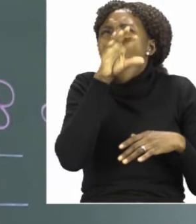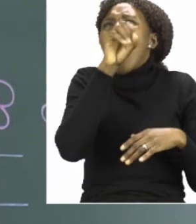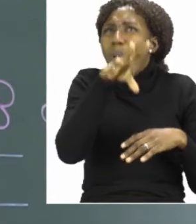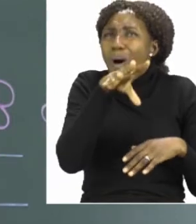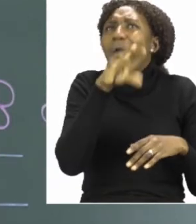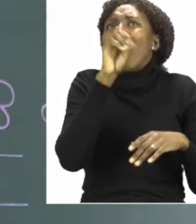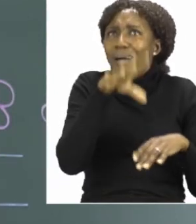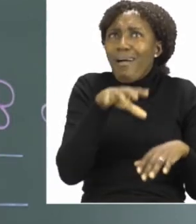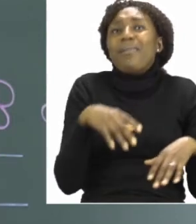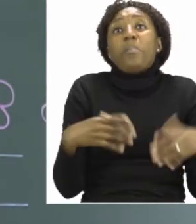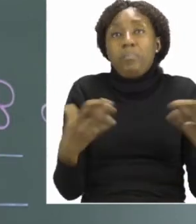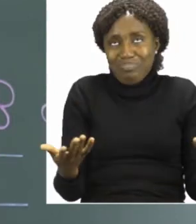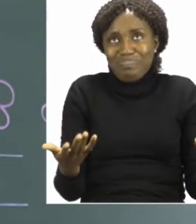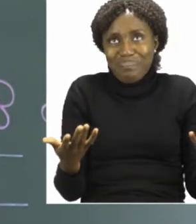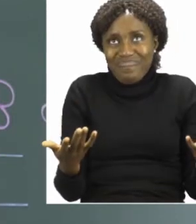Woof, woof. Woof, woof, woof.